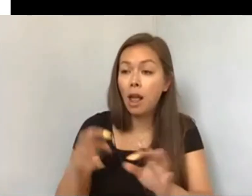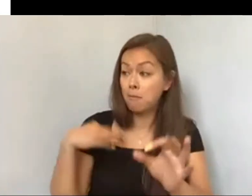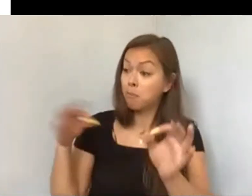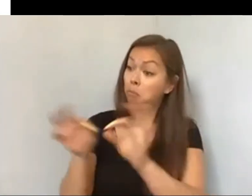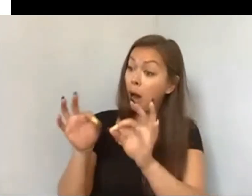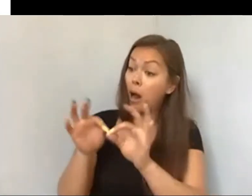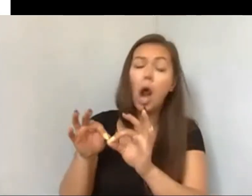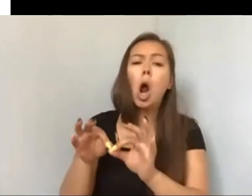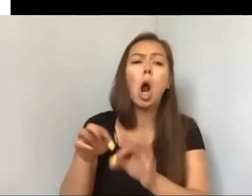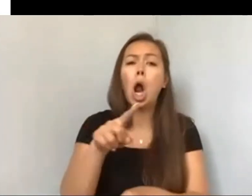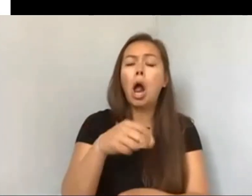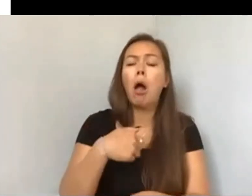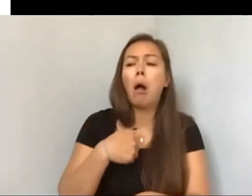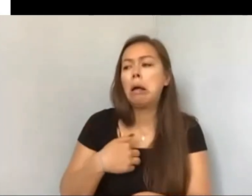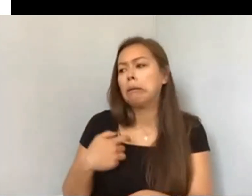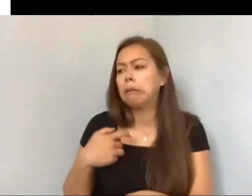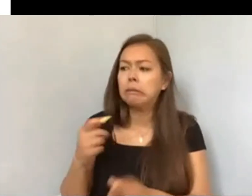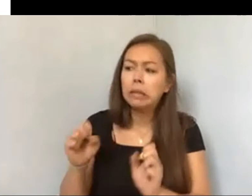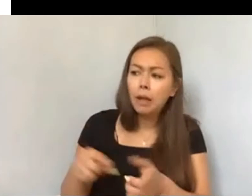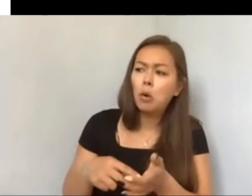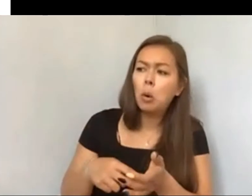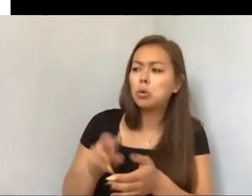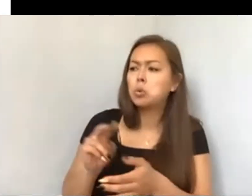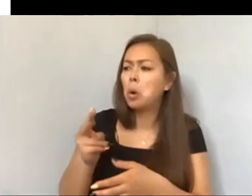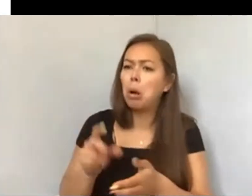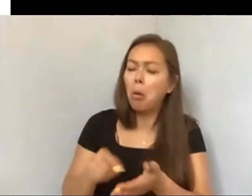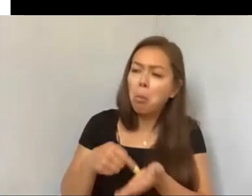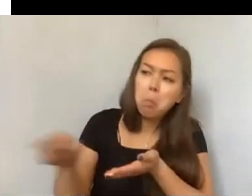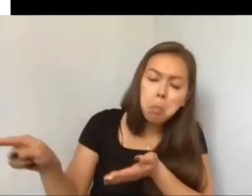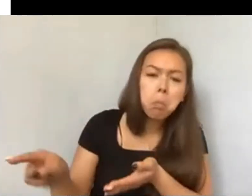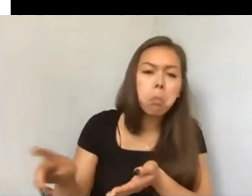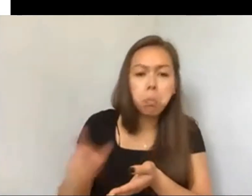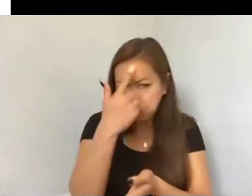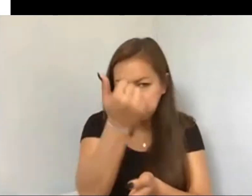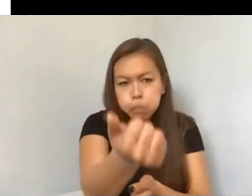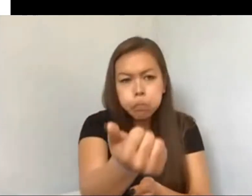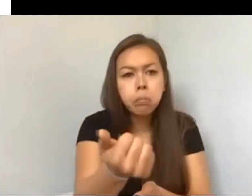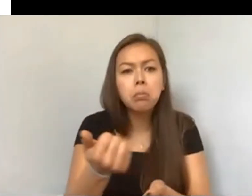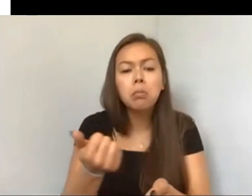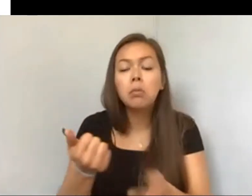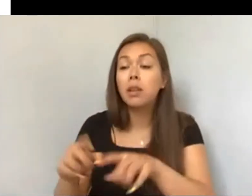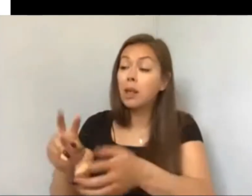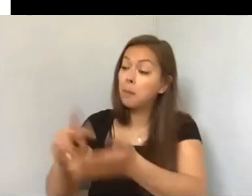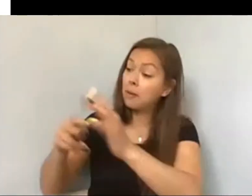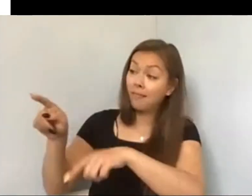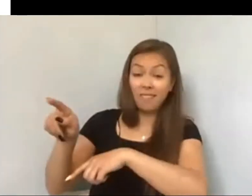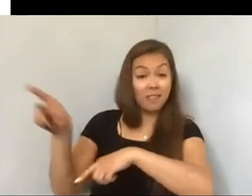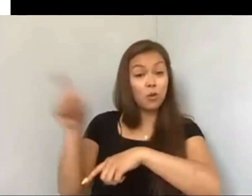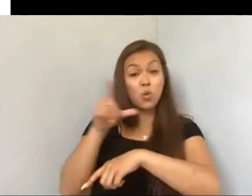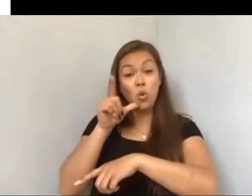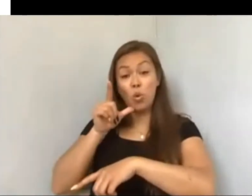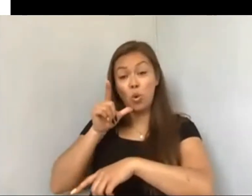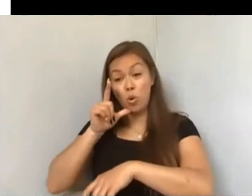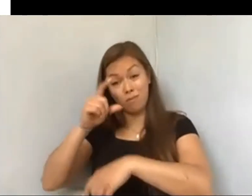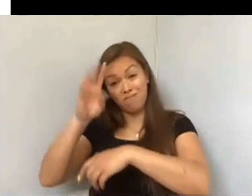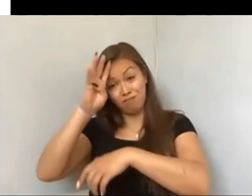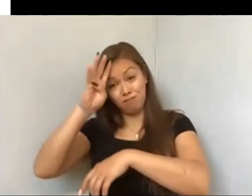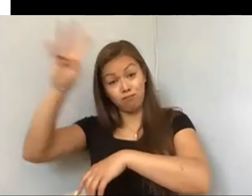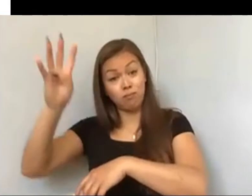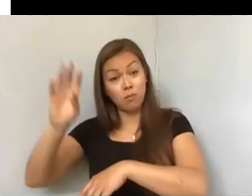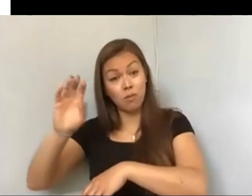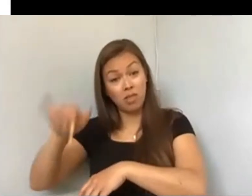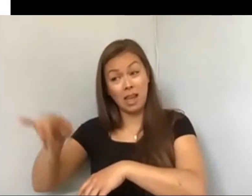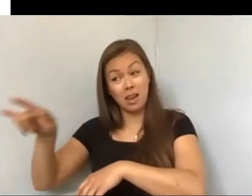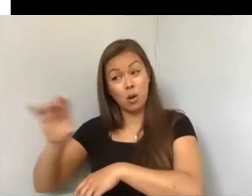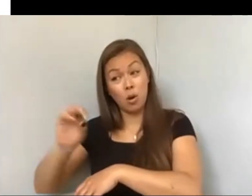charitable organizations that are building tools for you, and you can contribute to their success, which then contributes to yours. So I would start with as